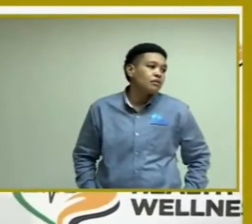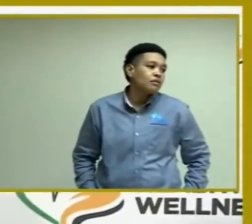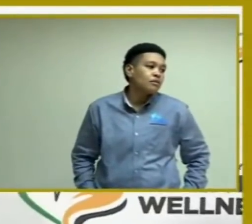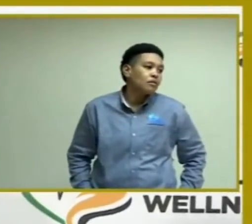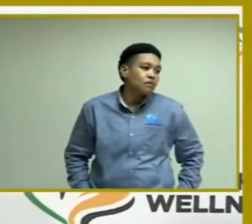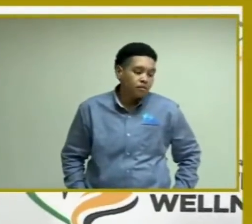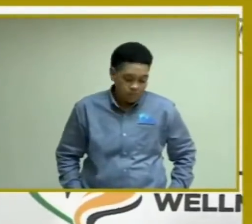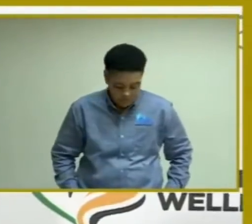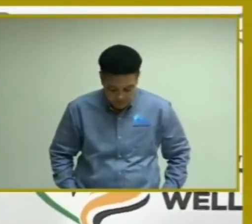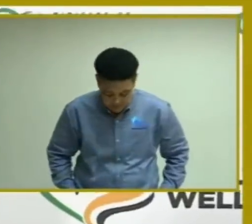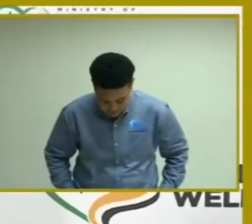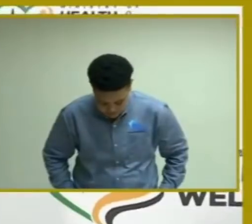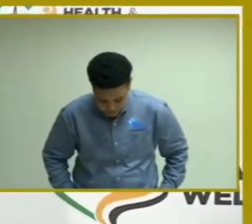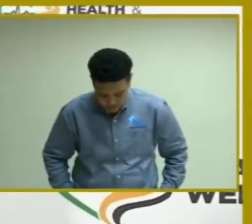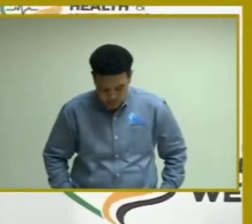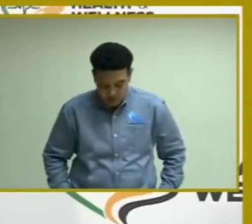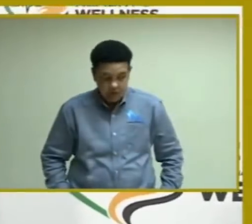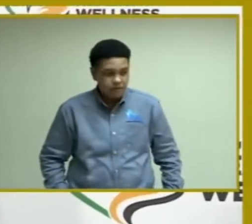Well,